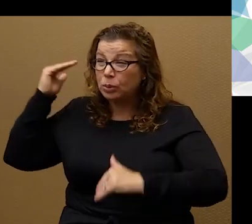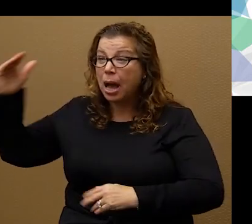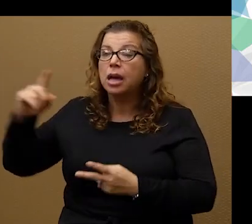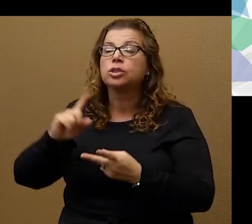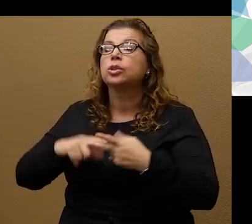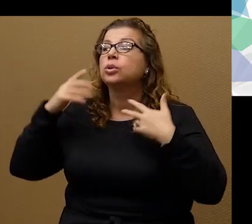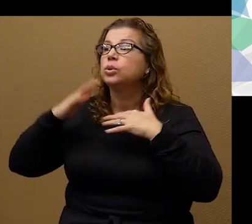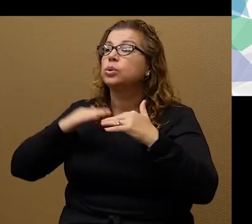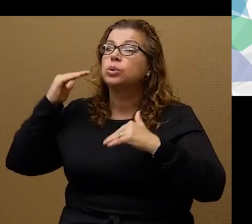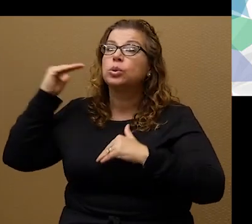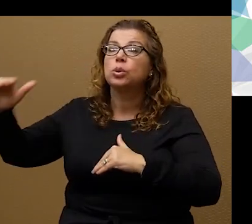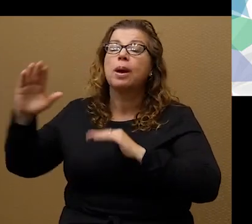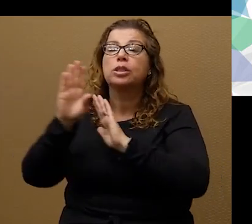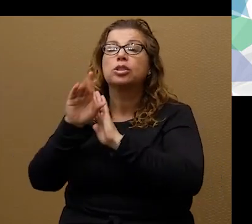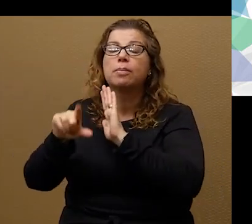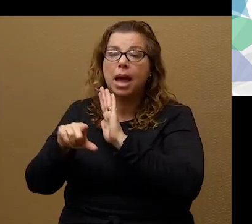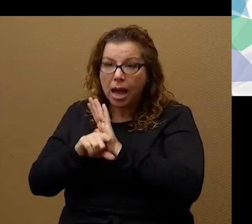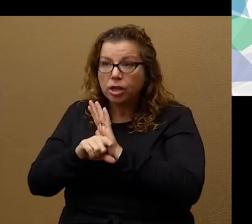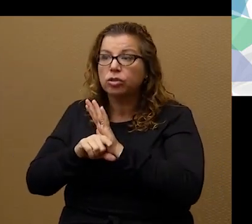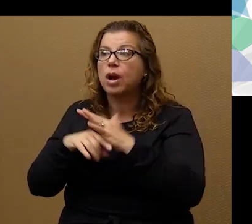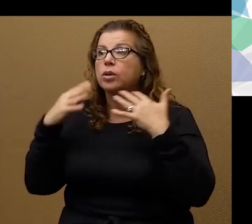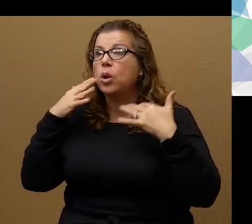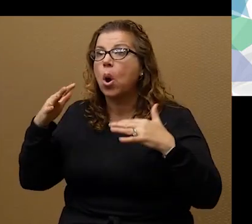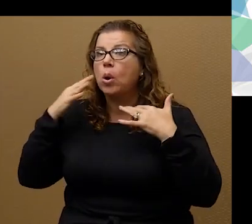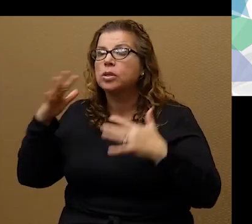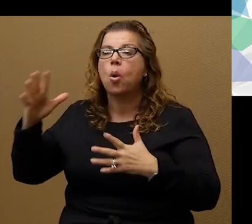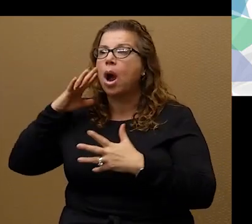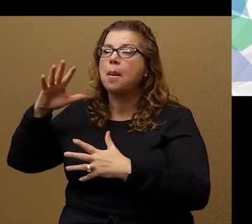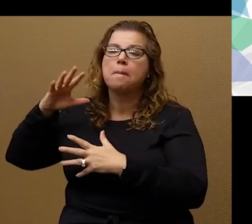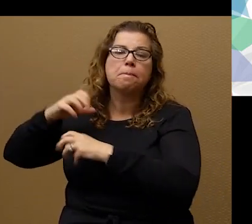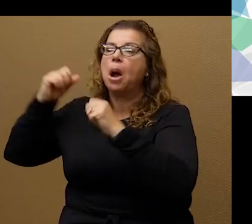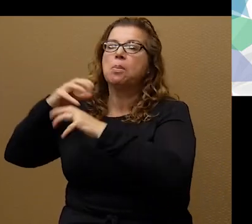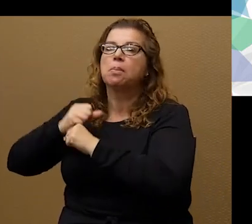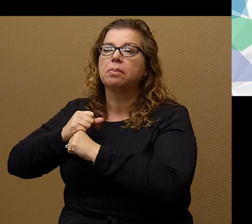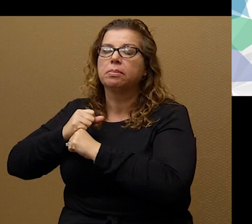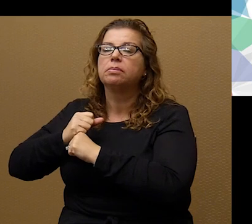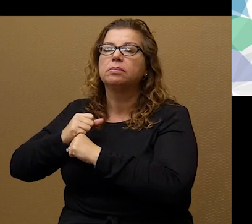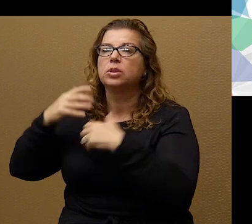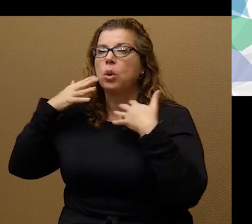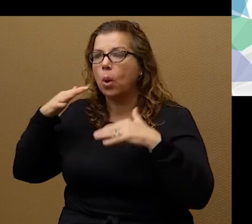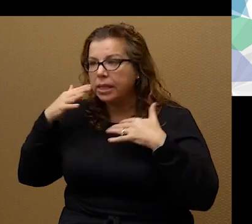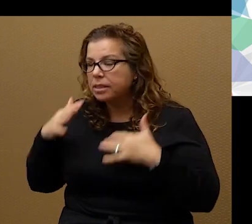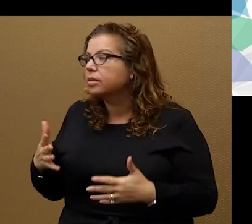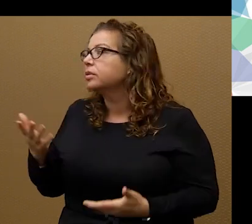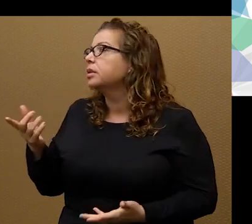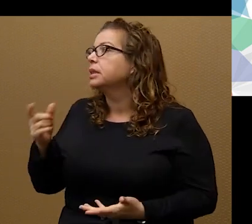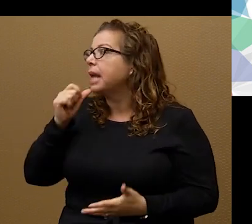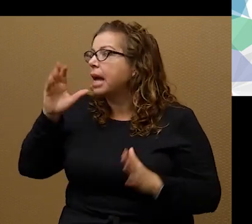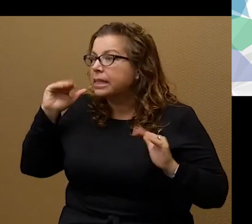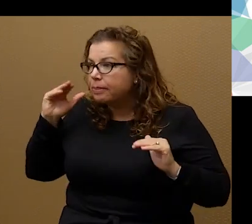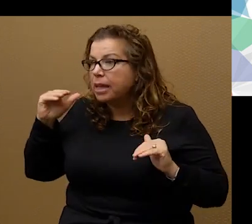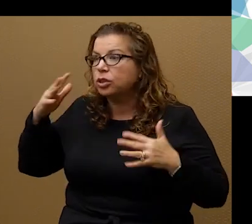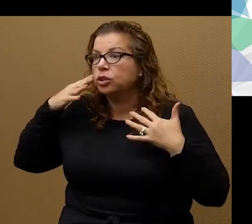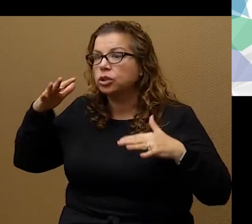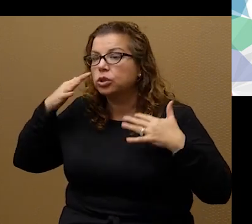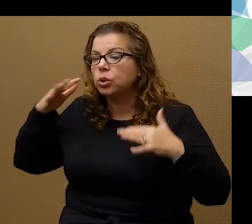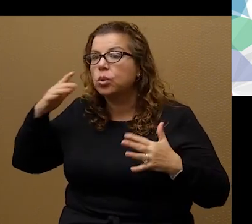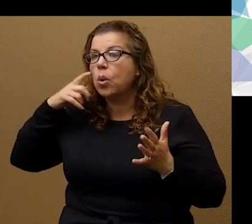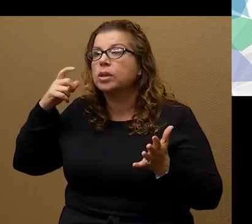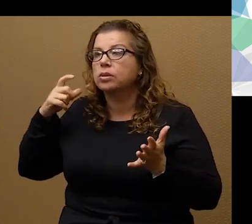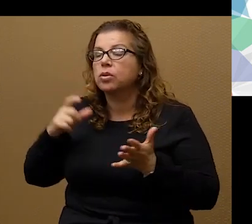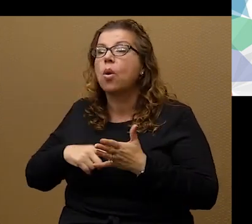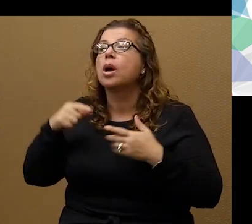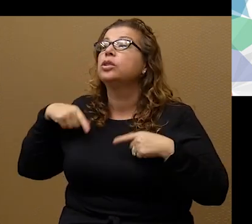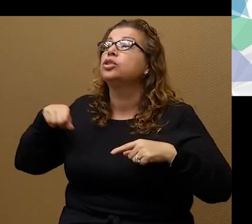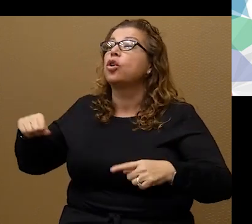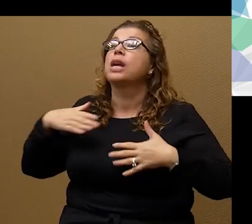noise, there's an unexpected loud noise, or, we work with kids and recess, there's